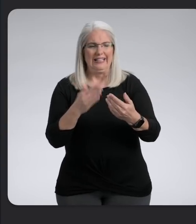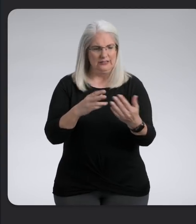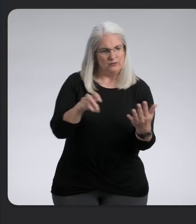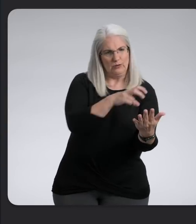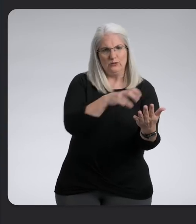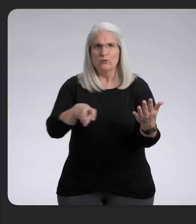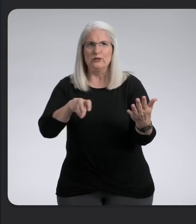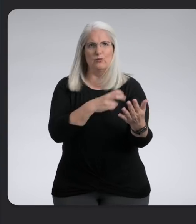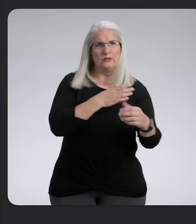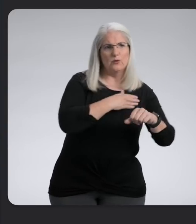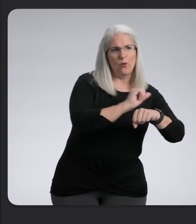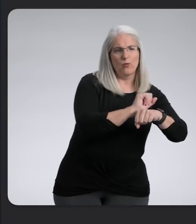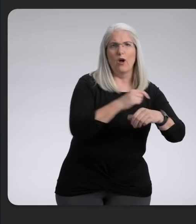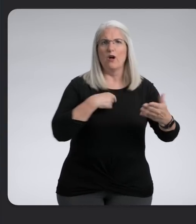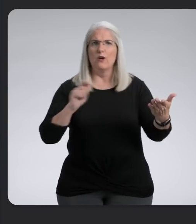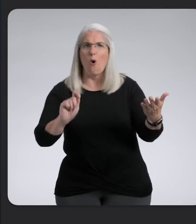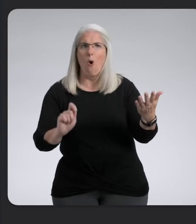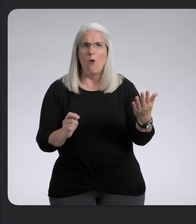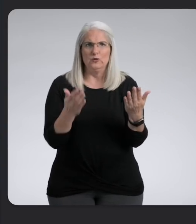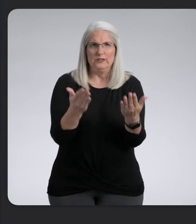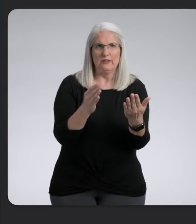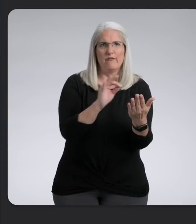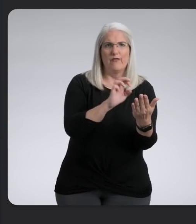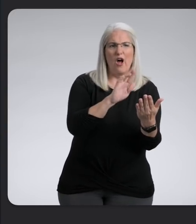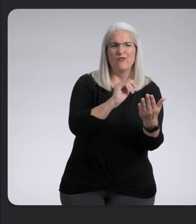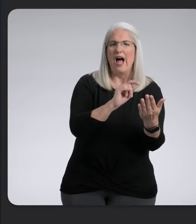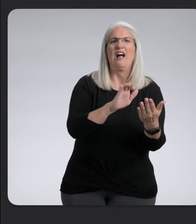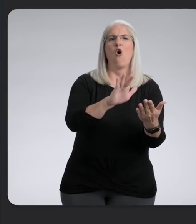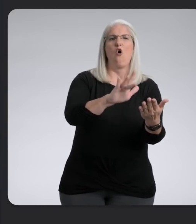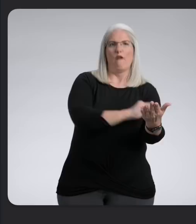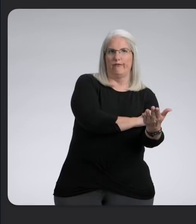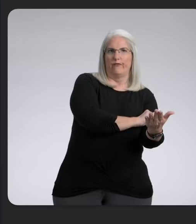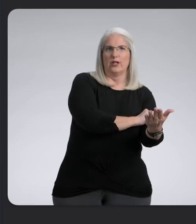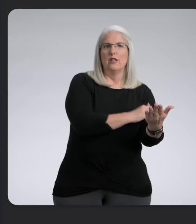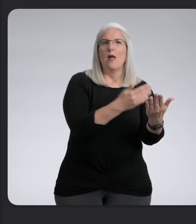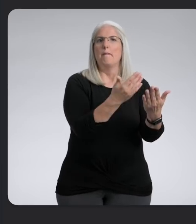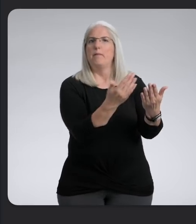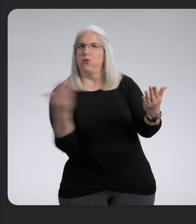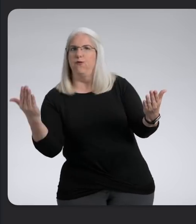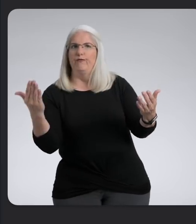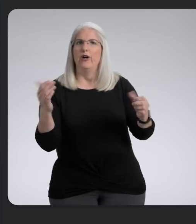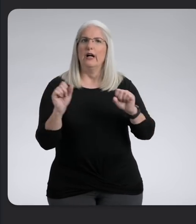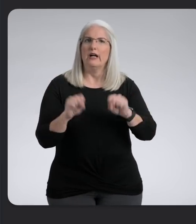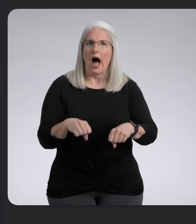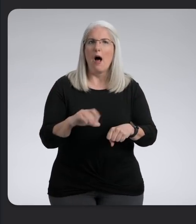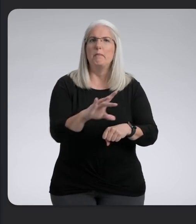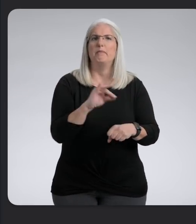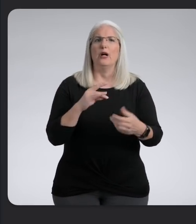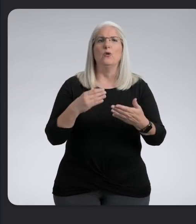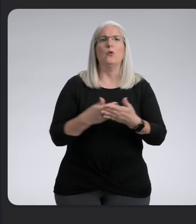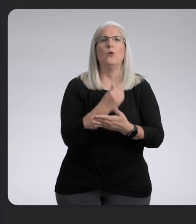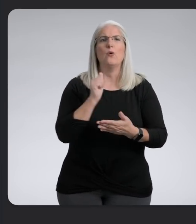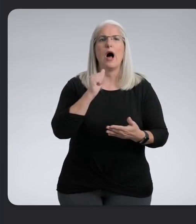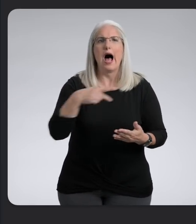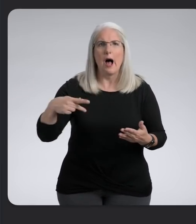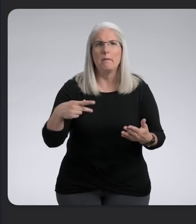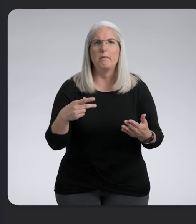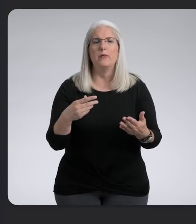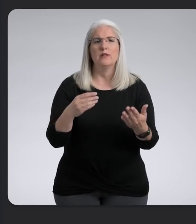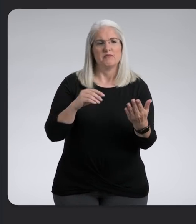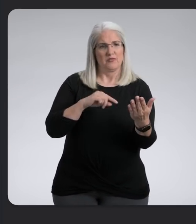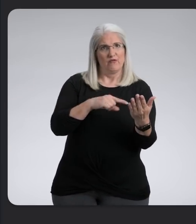replace Ferrite, I can swipe down and Notes moves aside, letting me pick another app from the home screen. Let's select